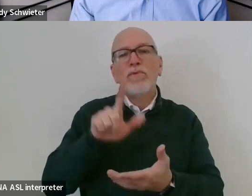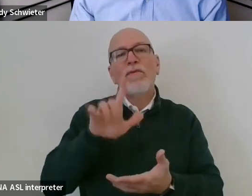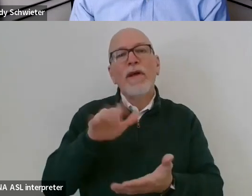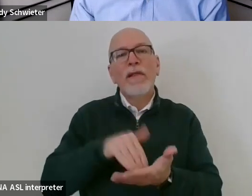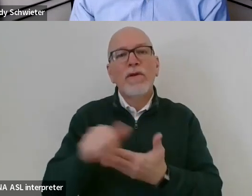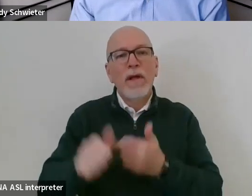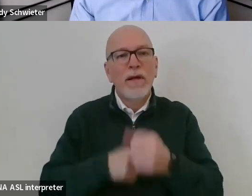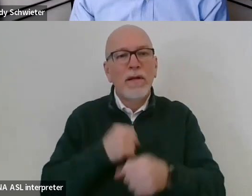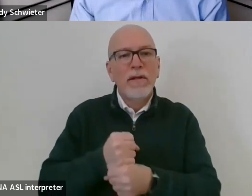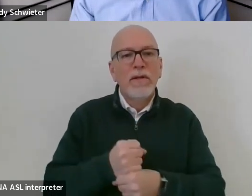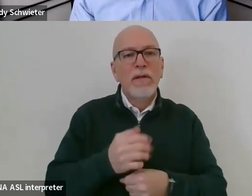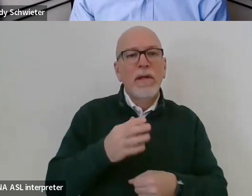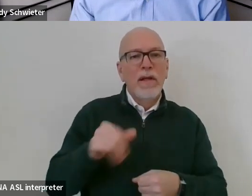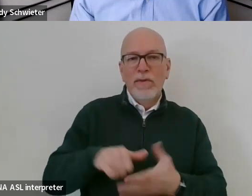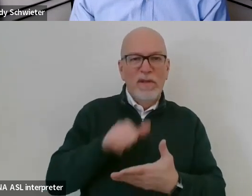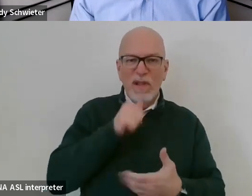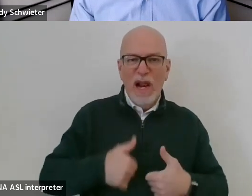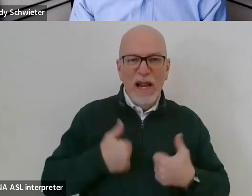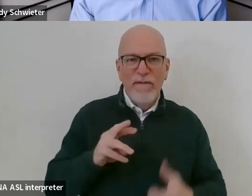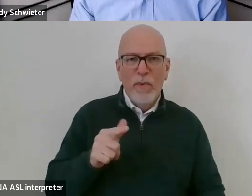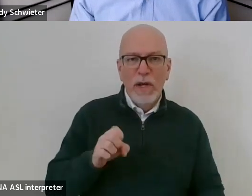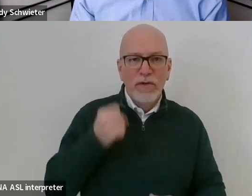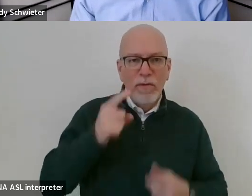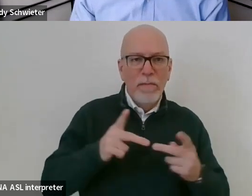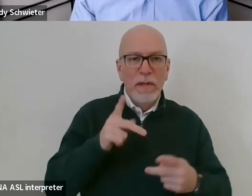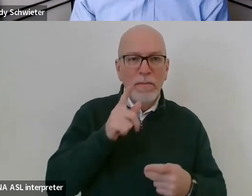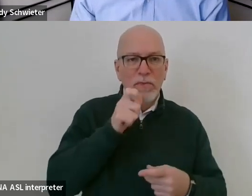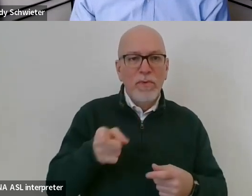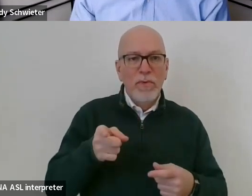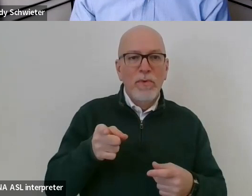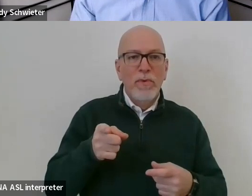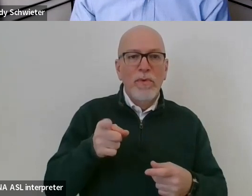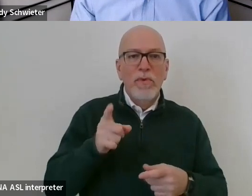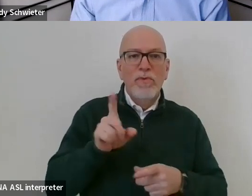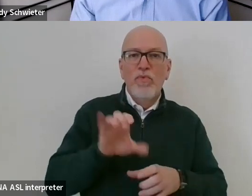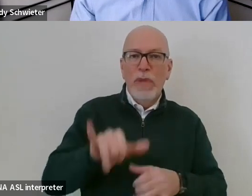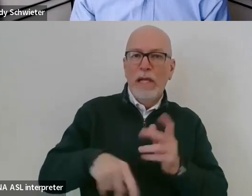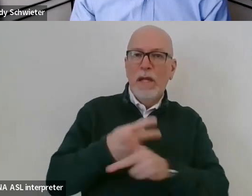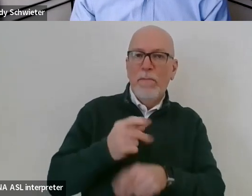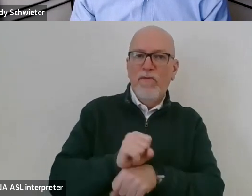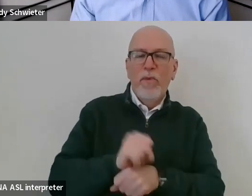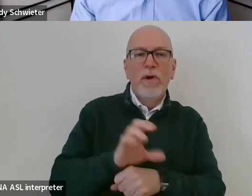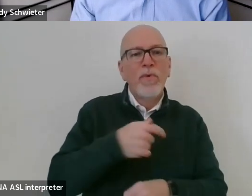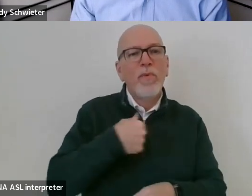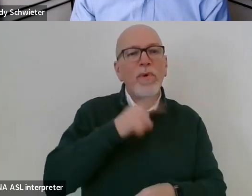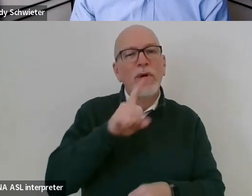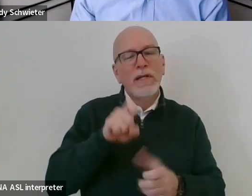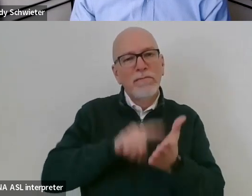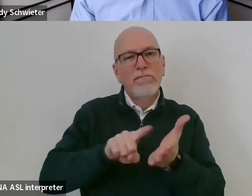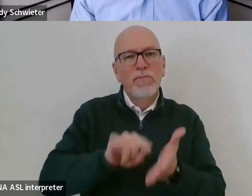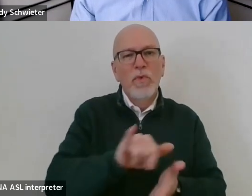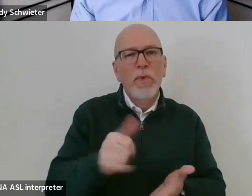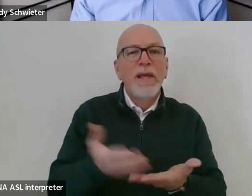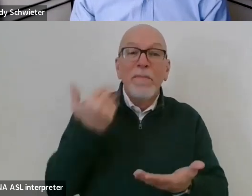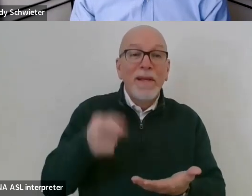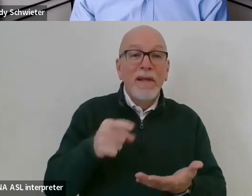year. And those are living wages for people who are doing that type of work. So we really need to look into those things,